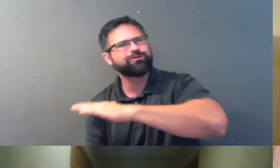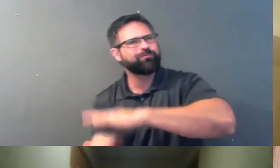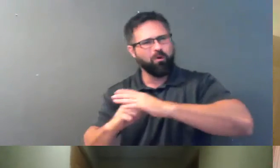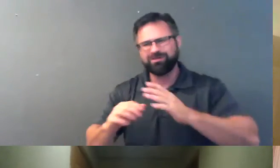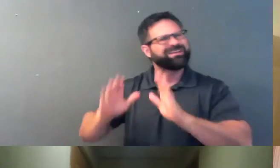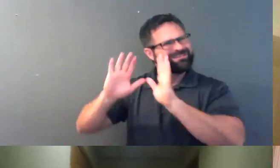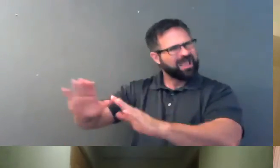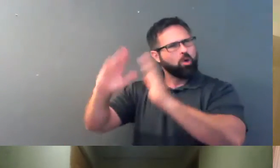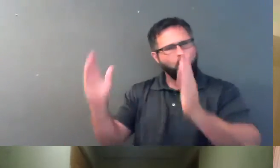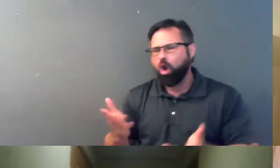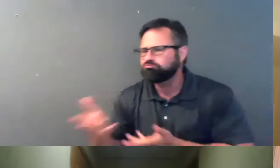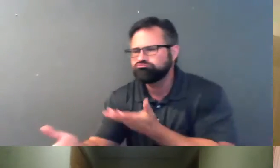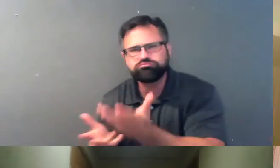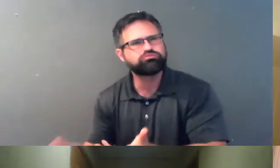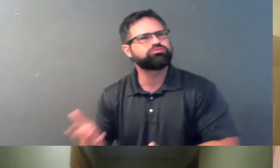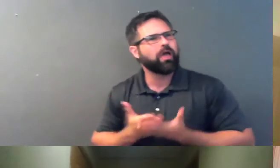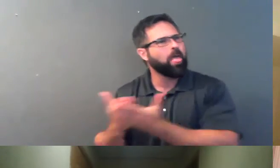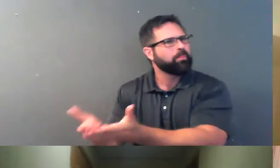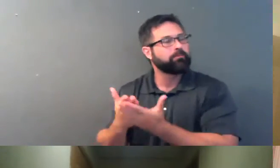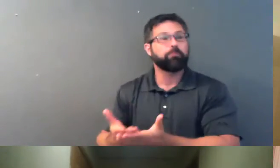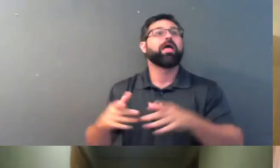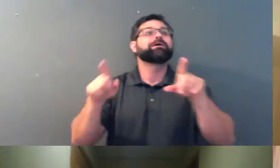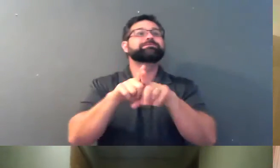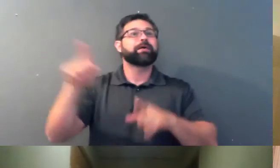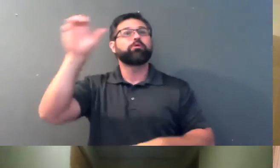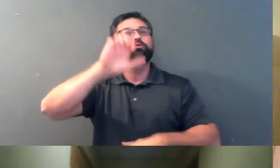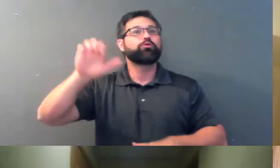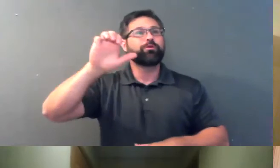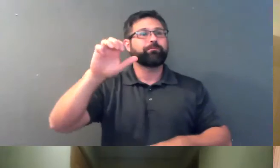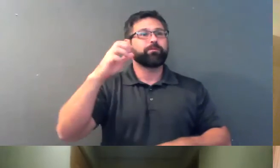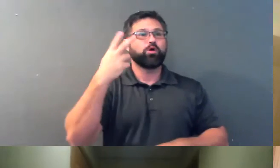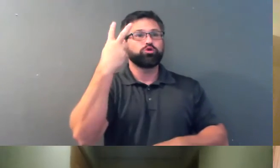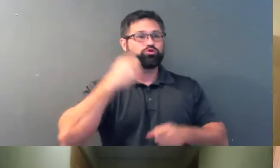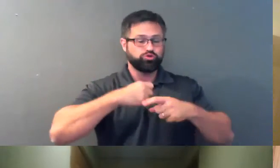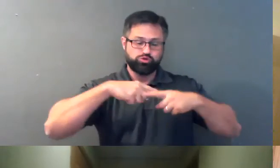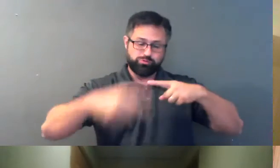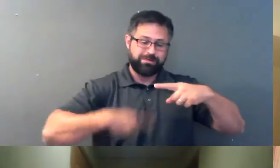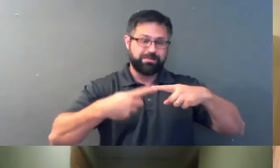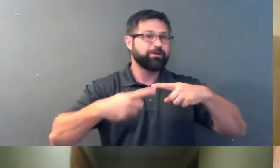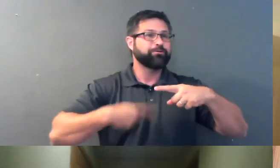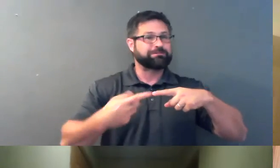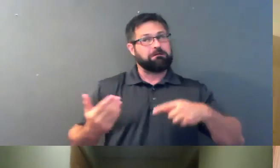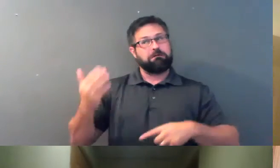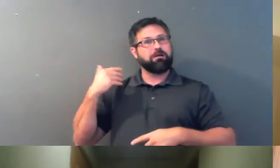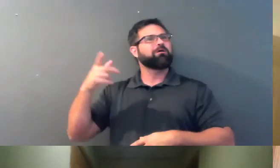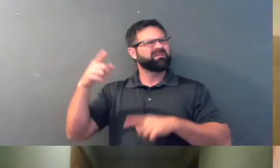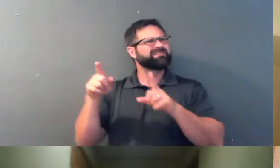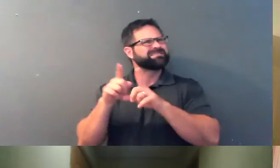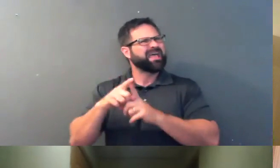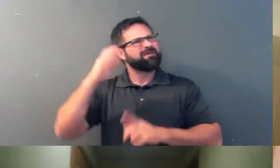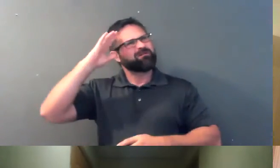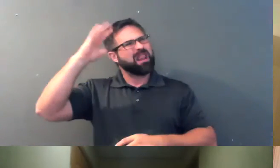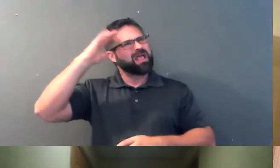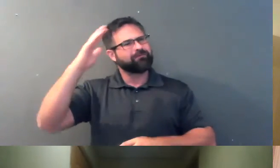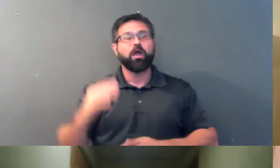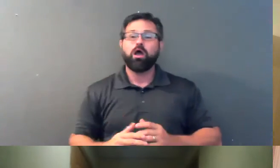years ago. So I think there's an interesting shift happening out there that creates space for a completely different policy